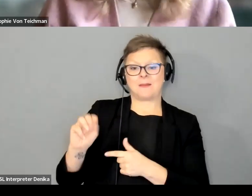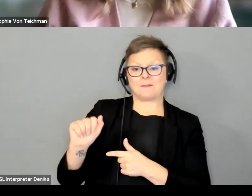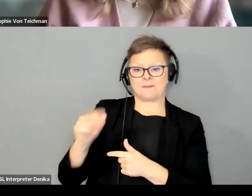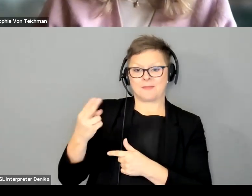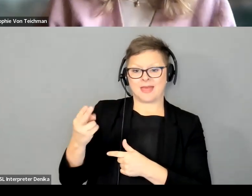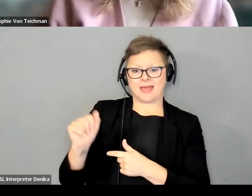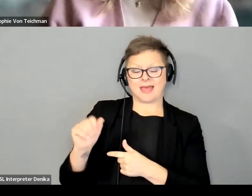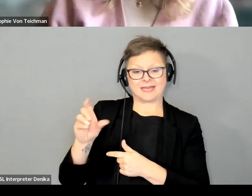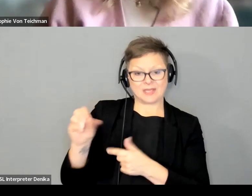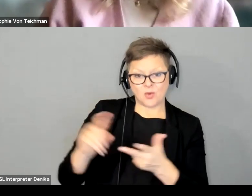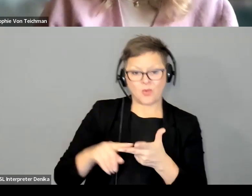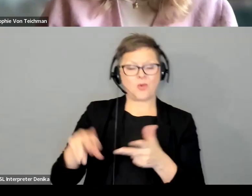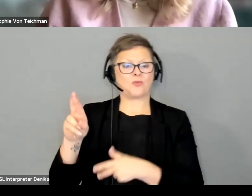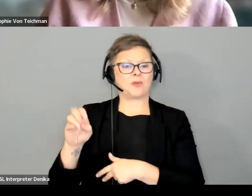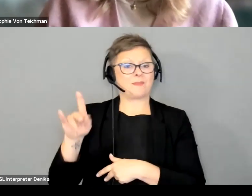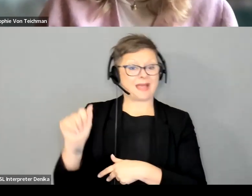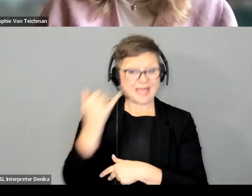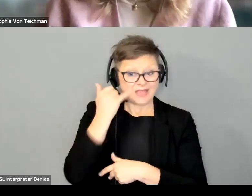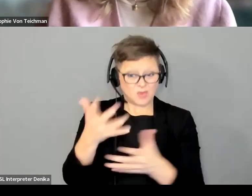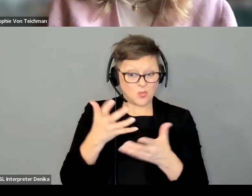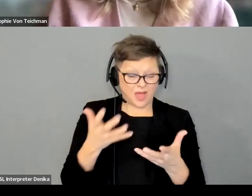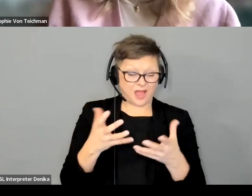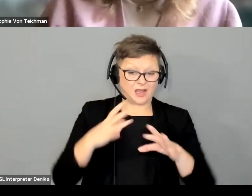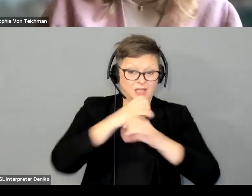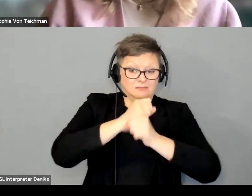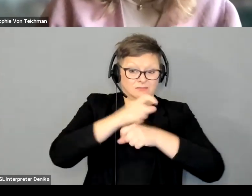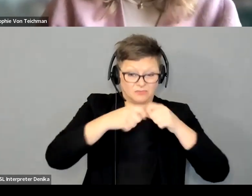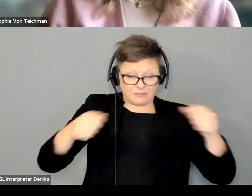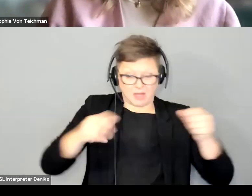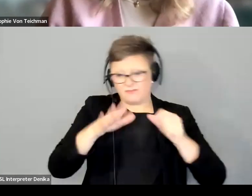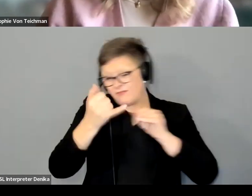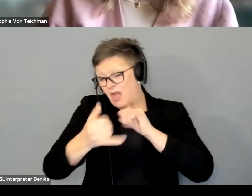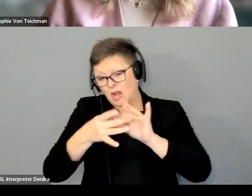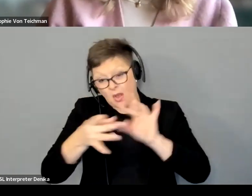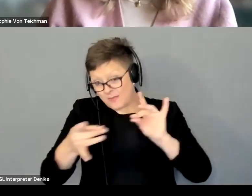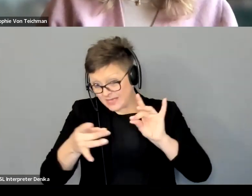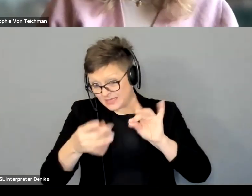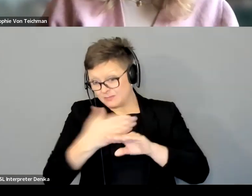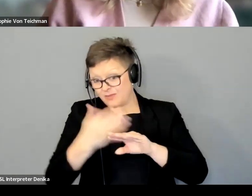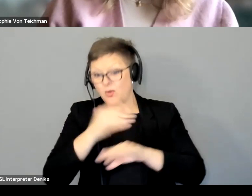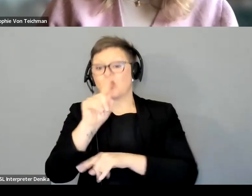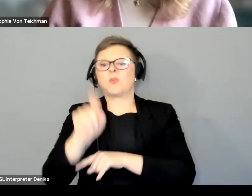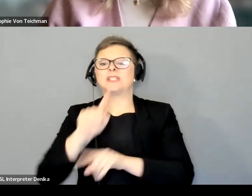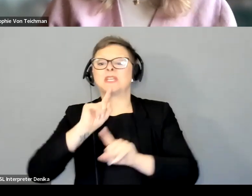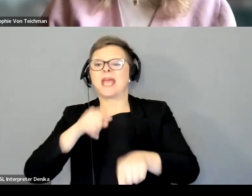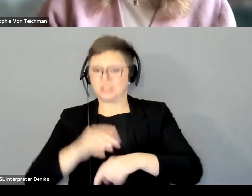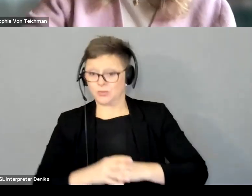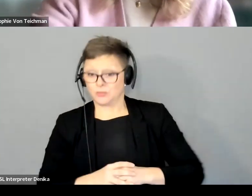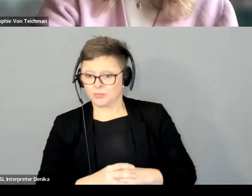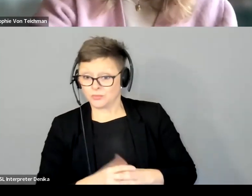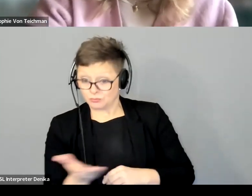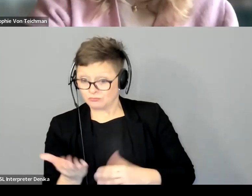if any of you have any final closing remarks that you would like to say about this topic before we move on to the question and answer portion of the